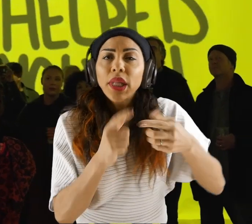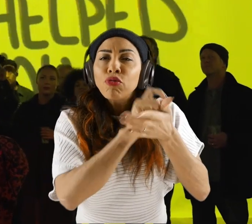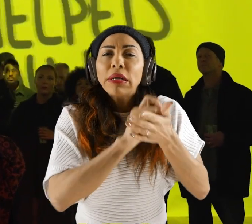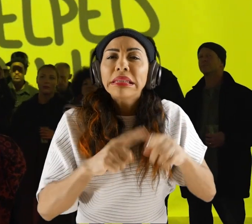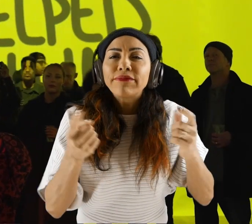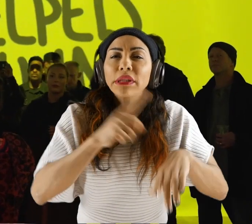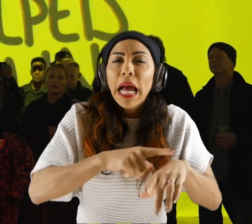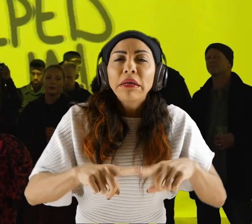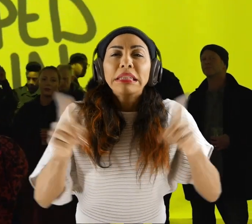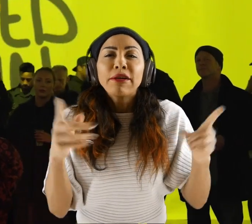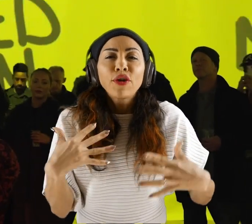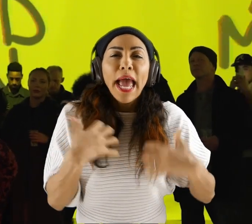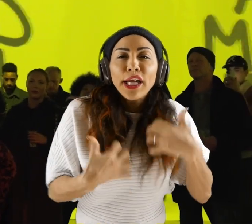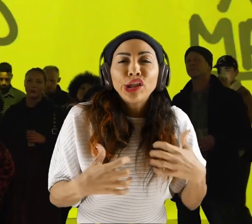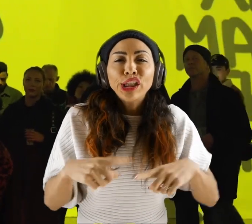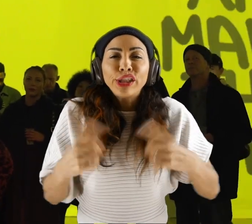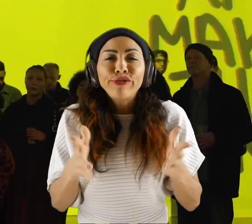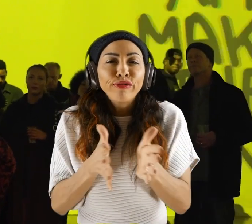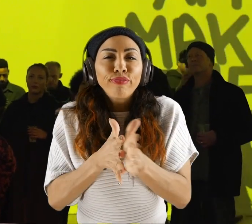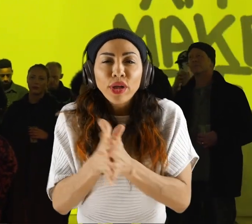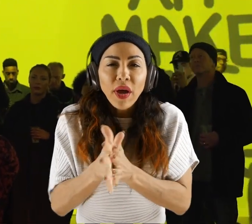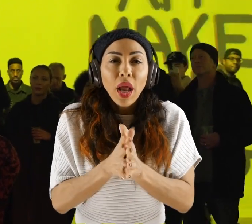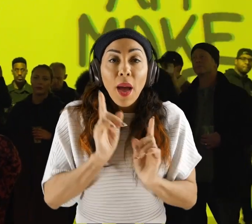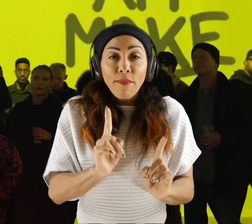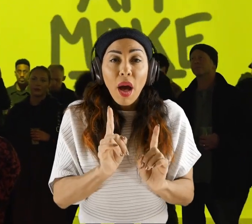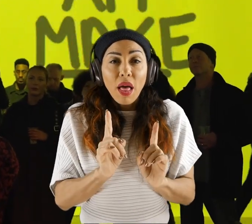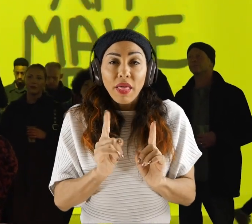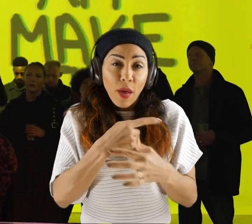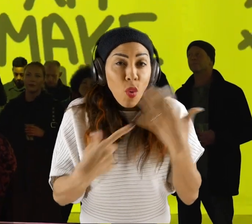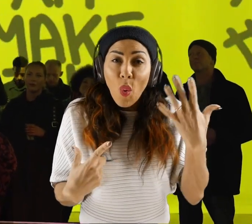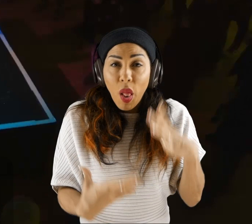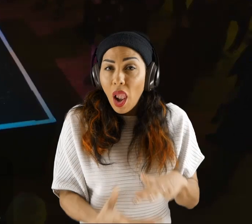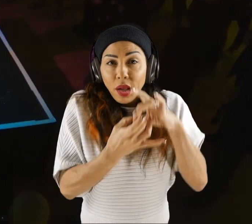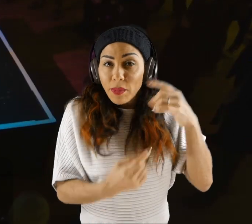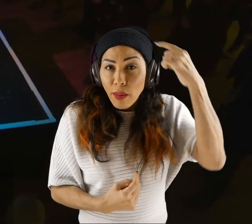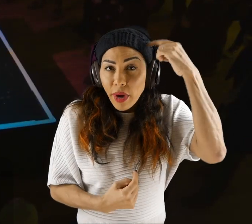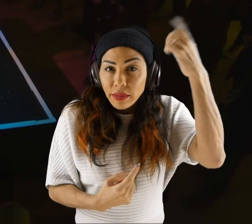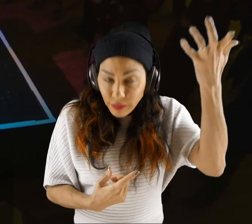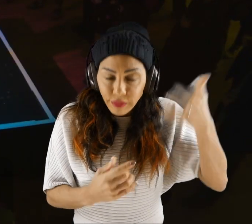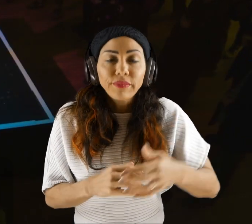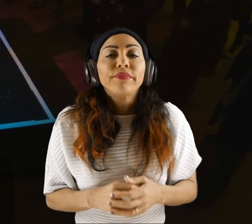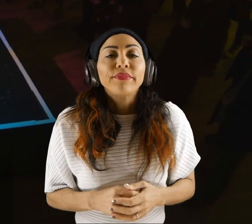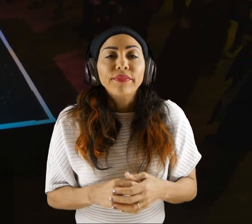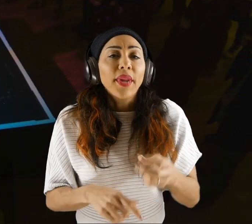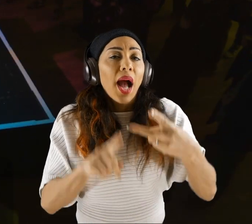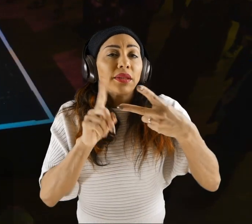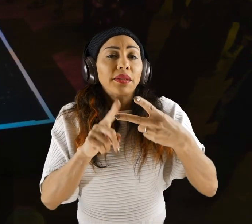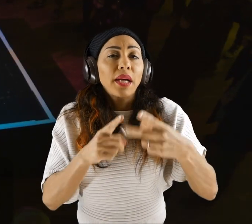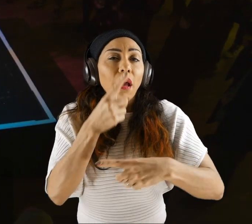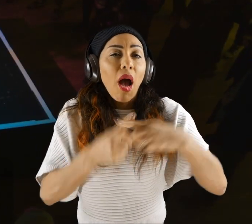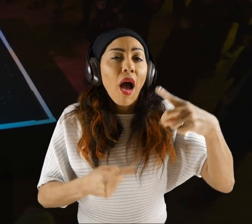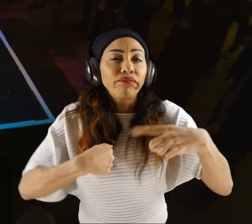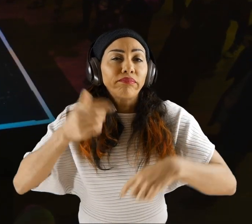different energy, different motivations, but they're all a bit of my brain. In the second half of